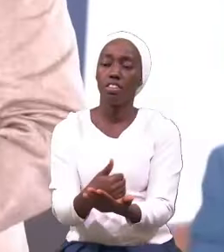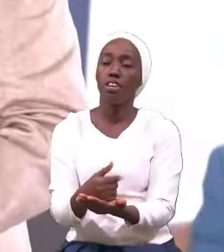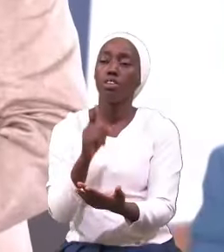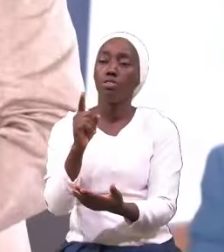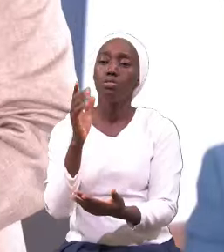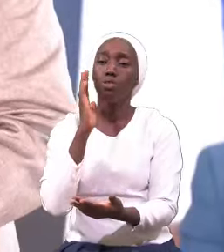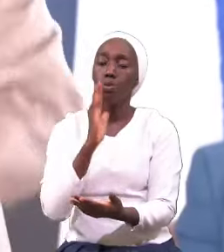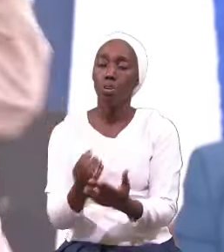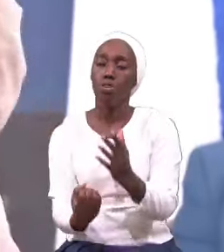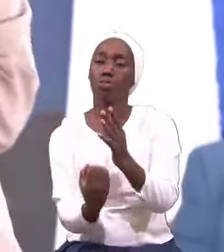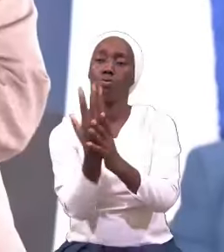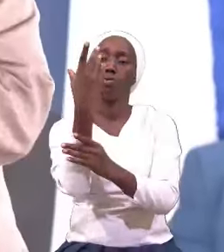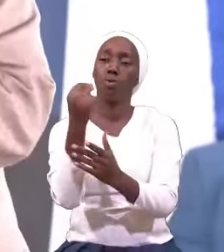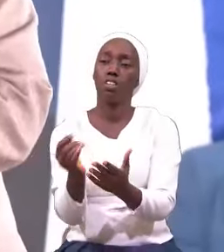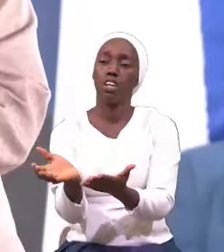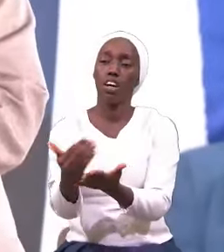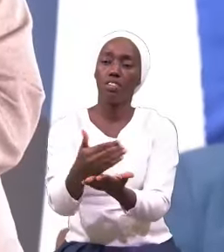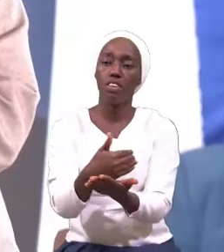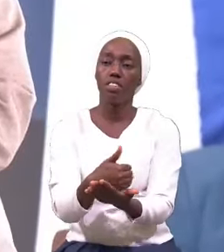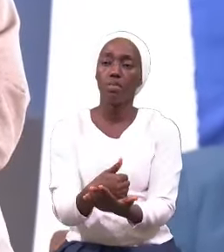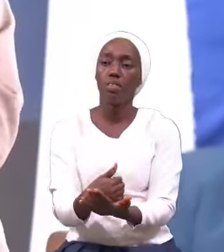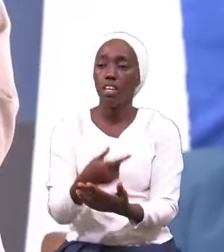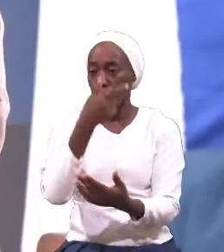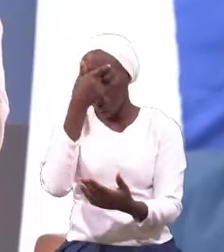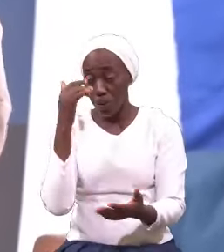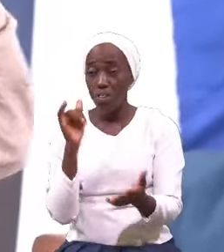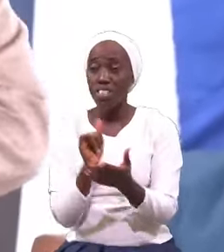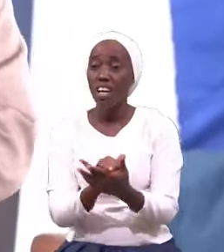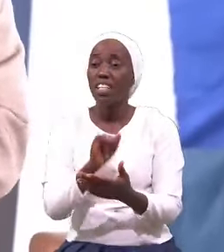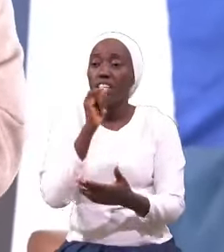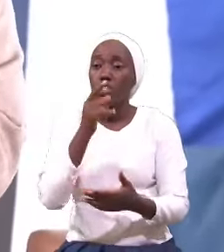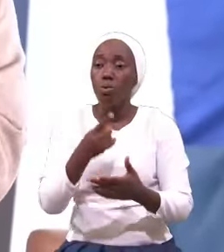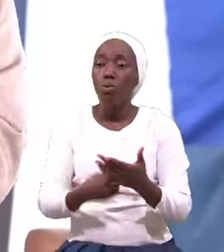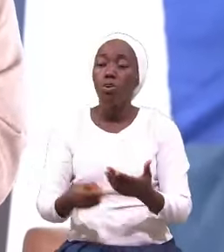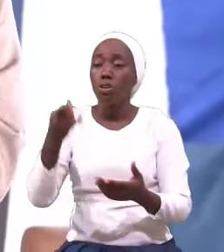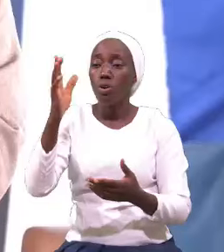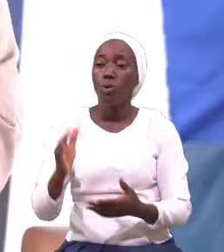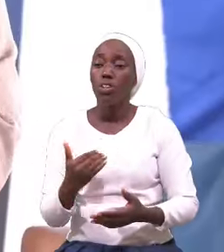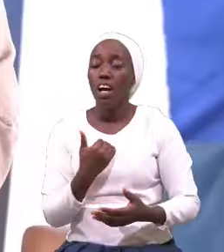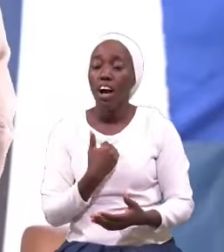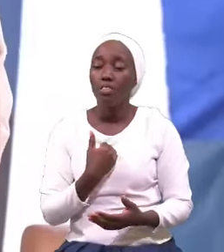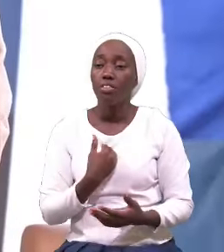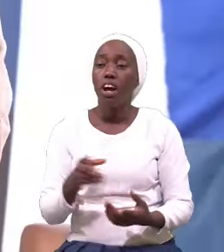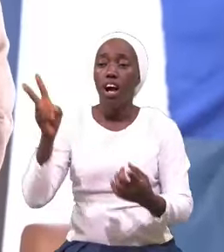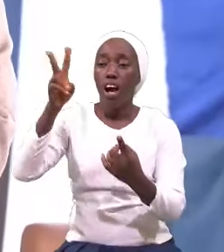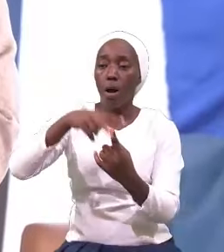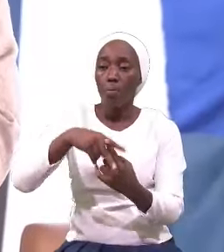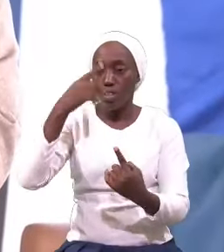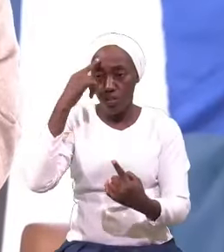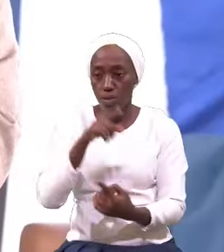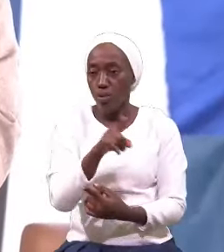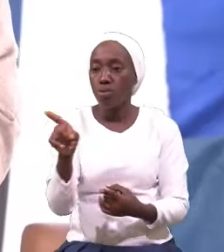grow the harvest. Because that is what God has appointed for you to do.